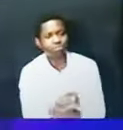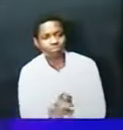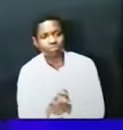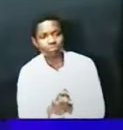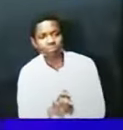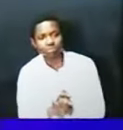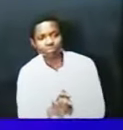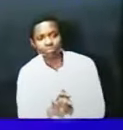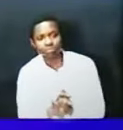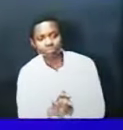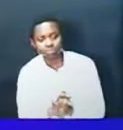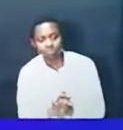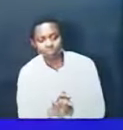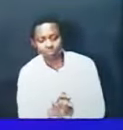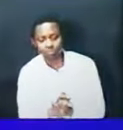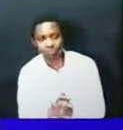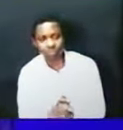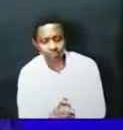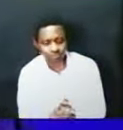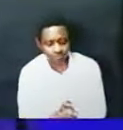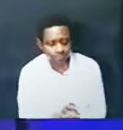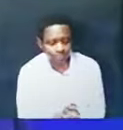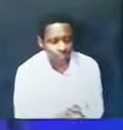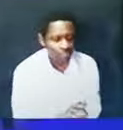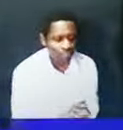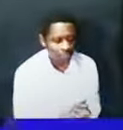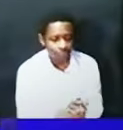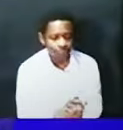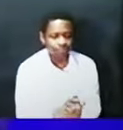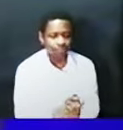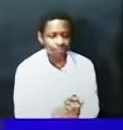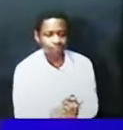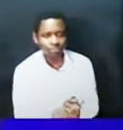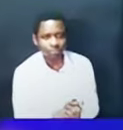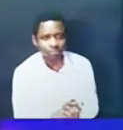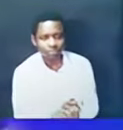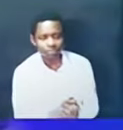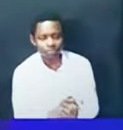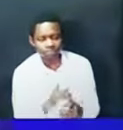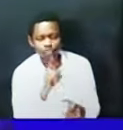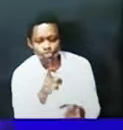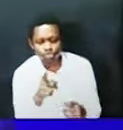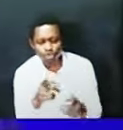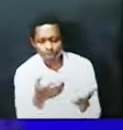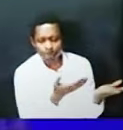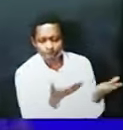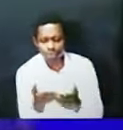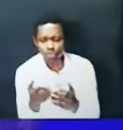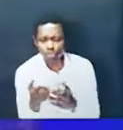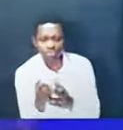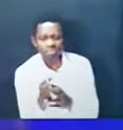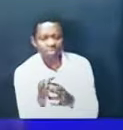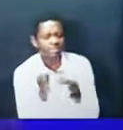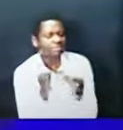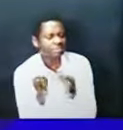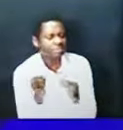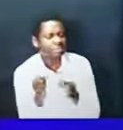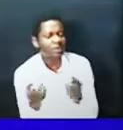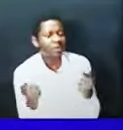Now, he actually brought the interpretation of what it meant as when God